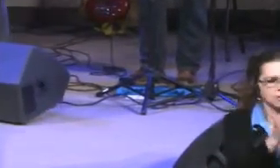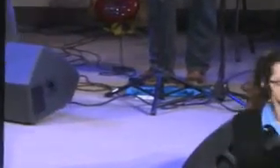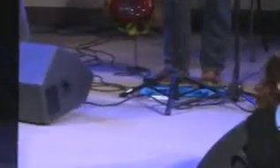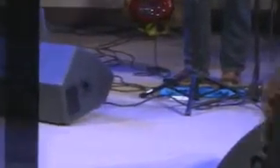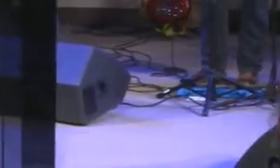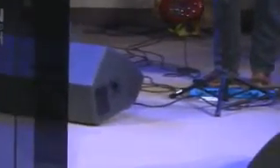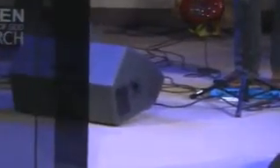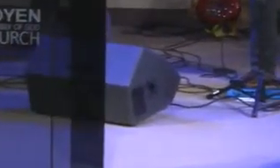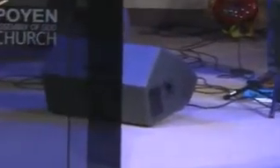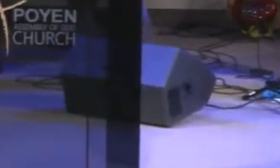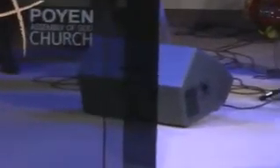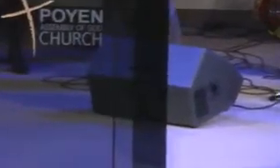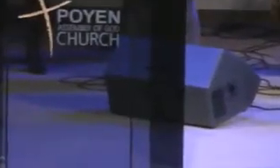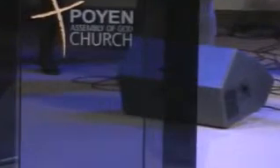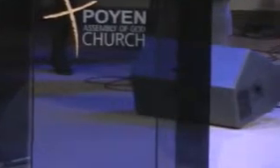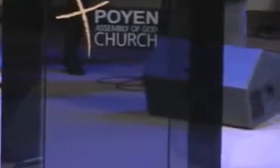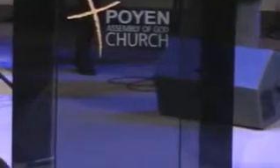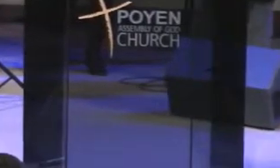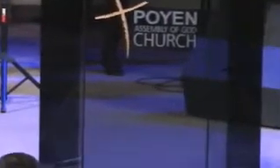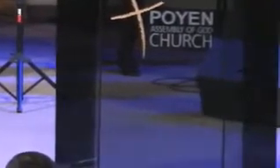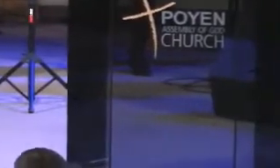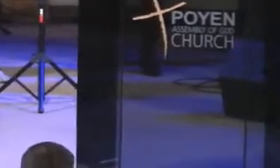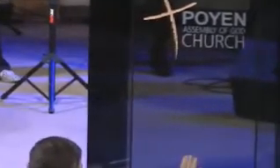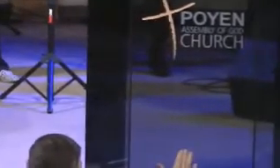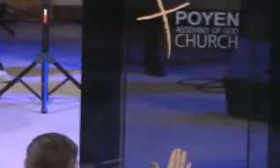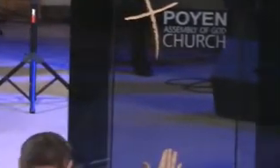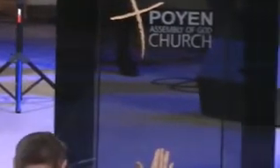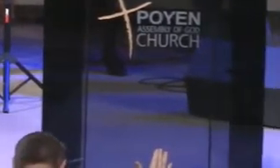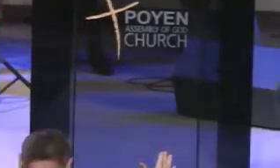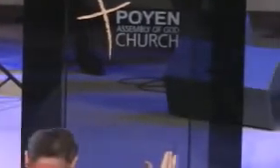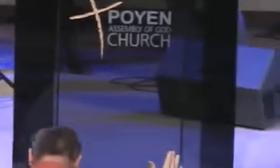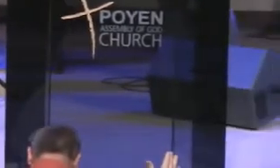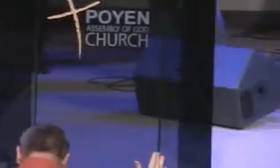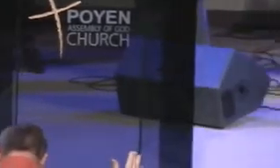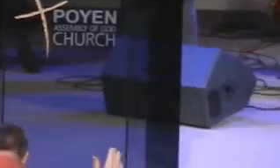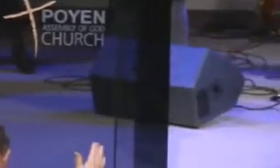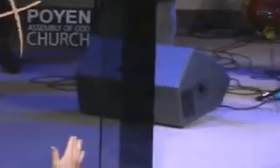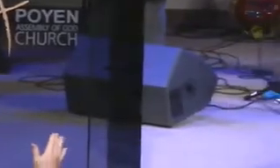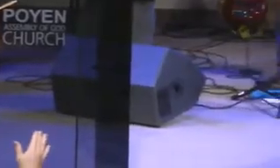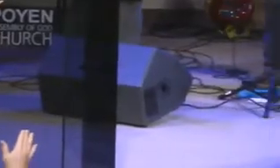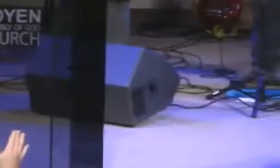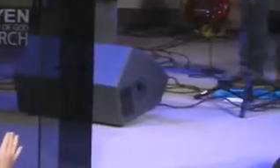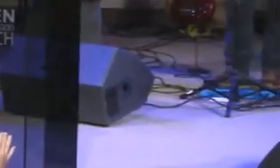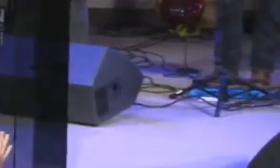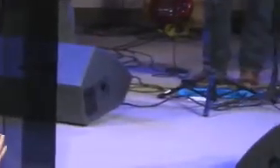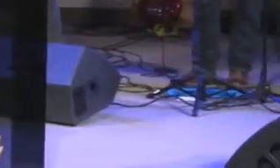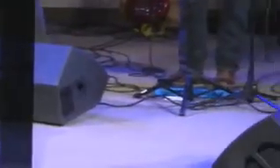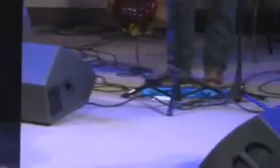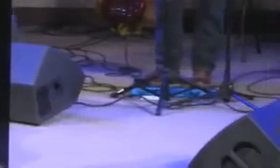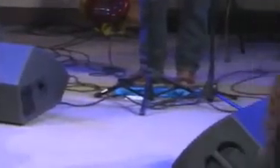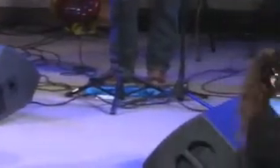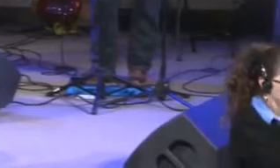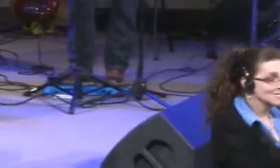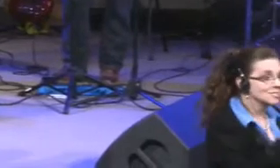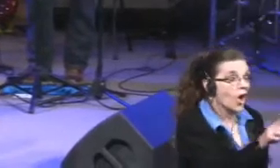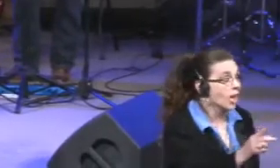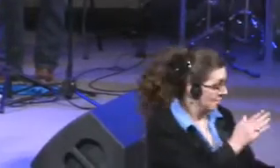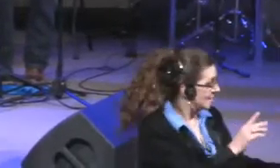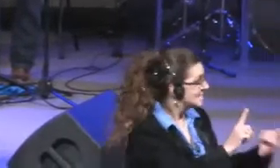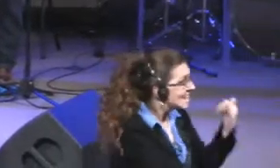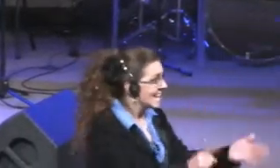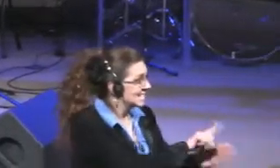again. There's an army rising up. We want you to be in that army. We want you to be a part of this army that God's calling in this last hour. There's